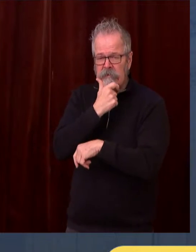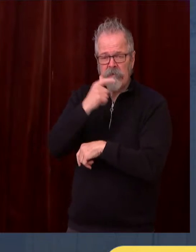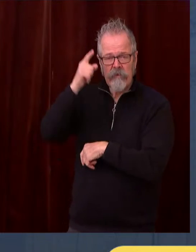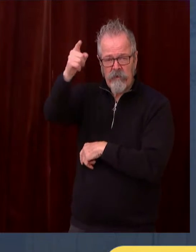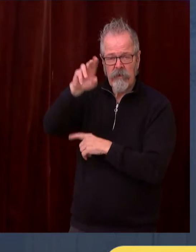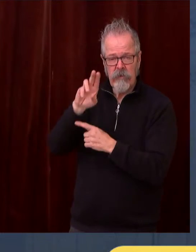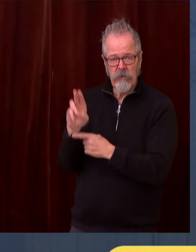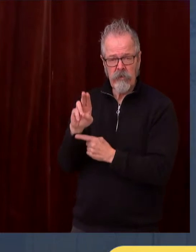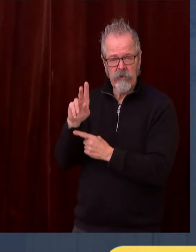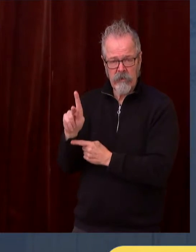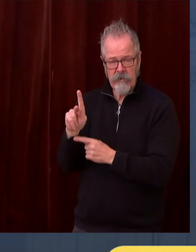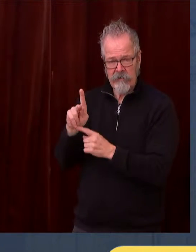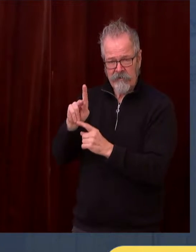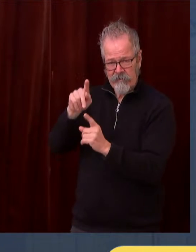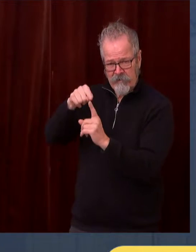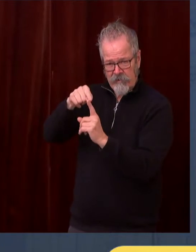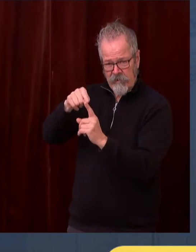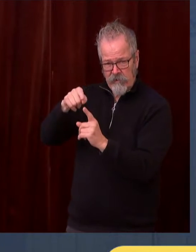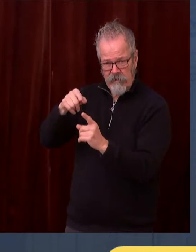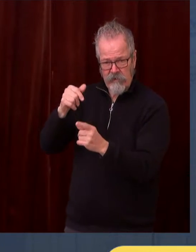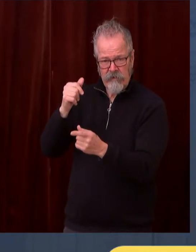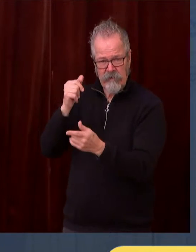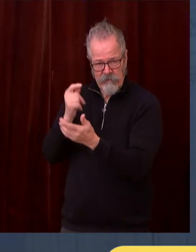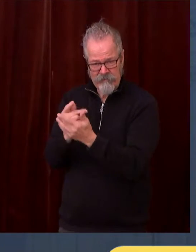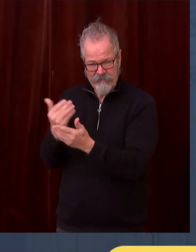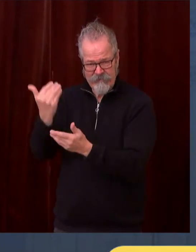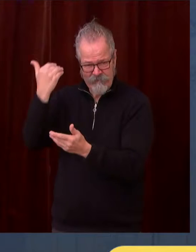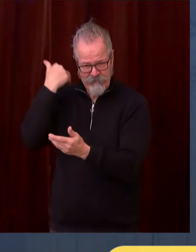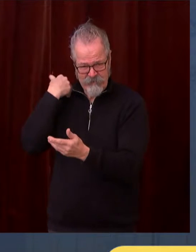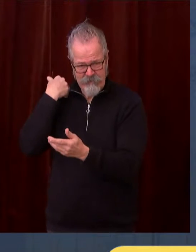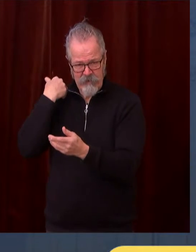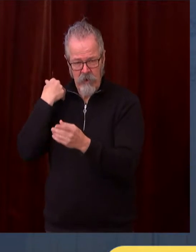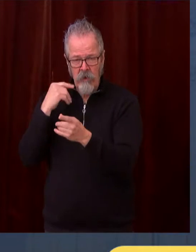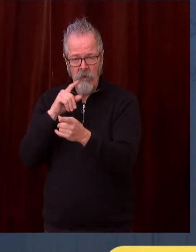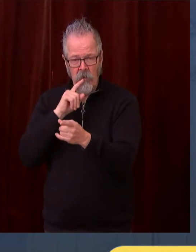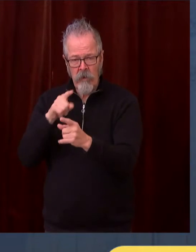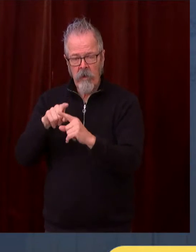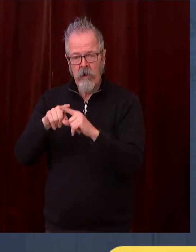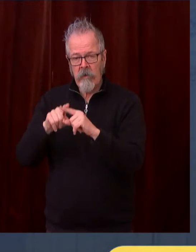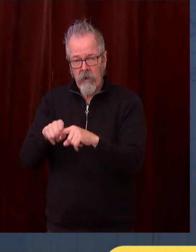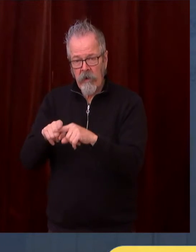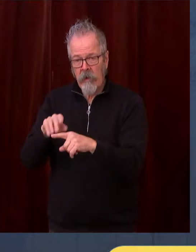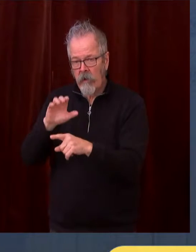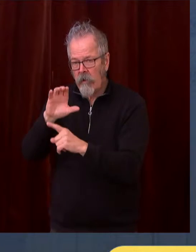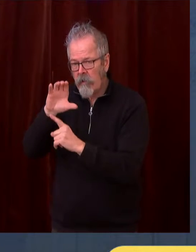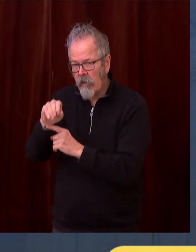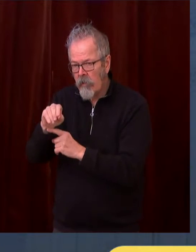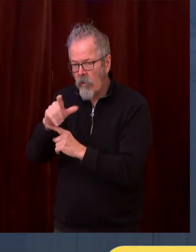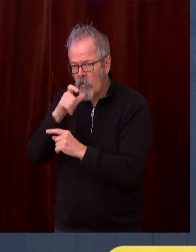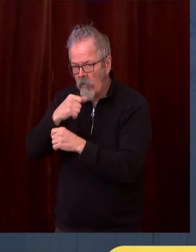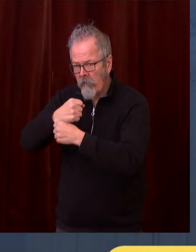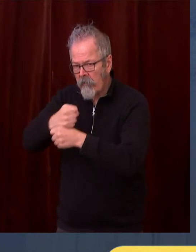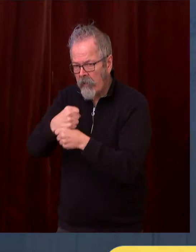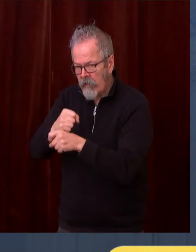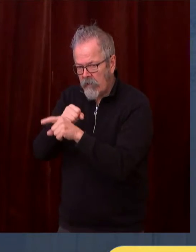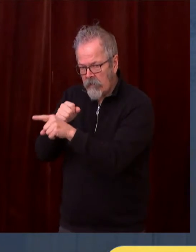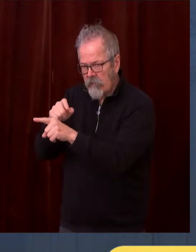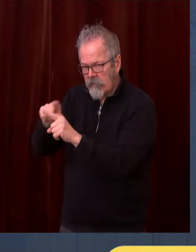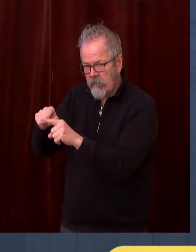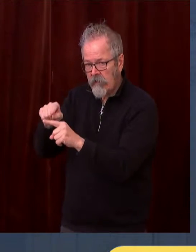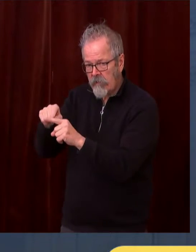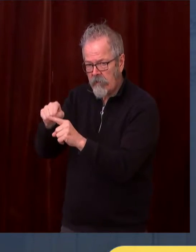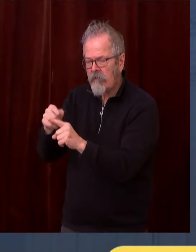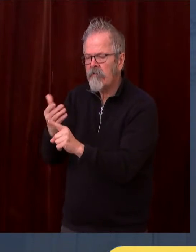we require that the data be reviewed independently by the FDA career staff, and